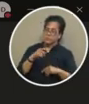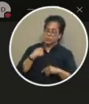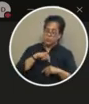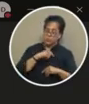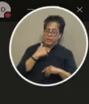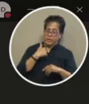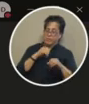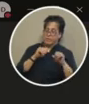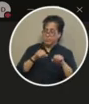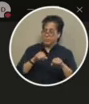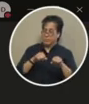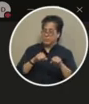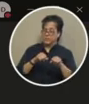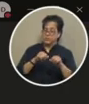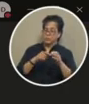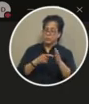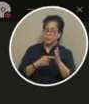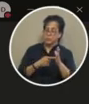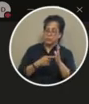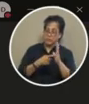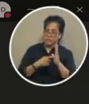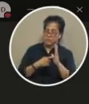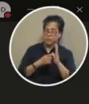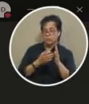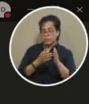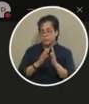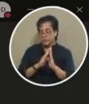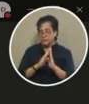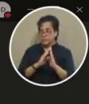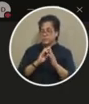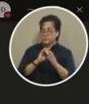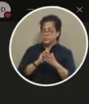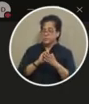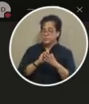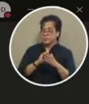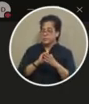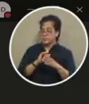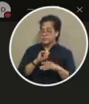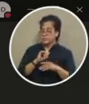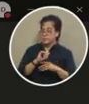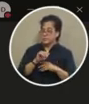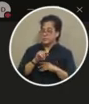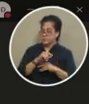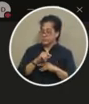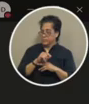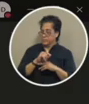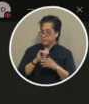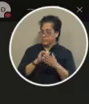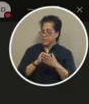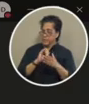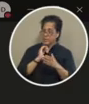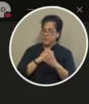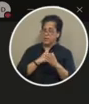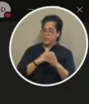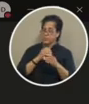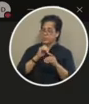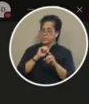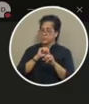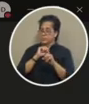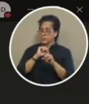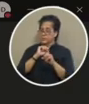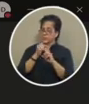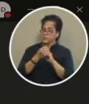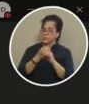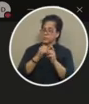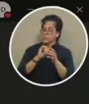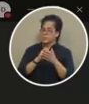the ability to require or request that these disconnects not take place, there are instances in which